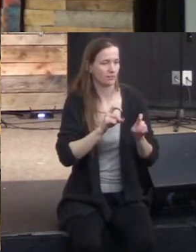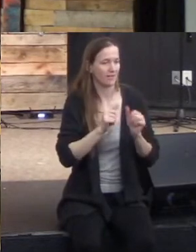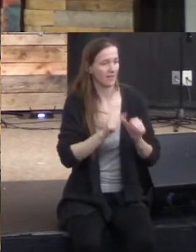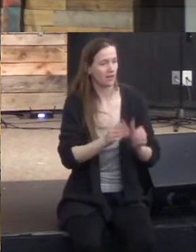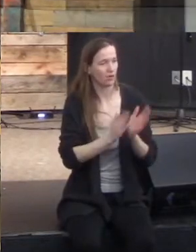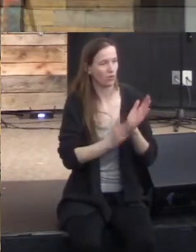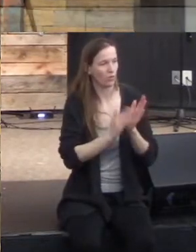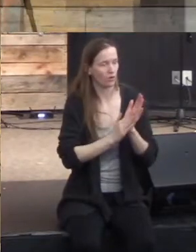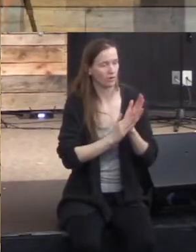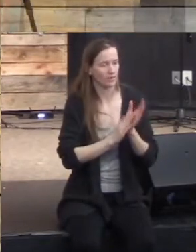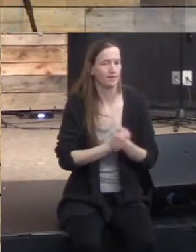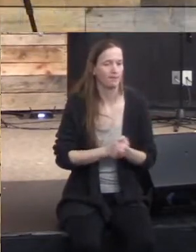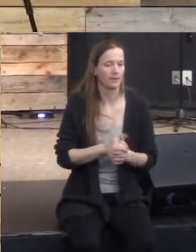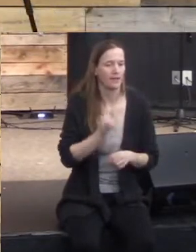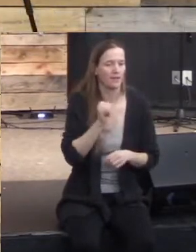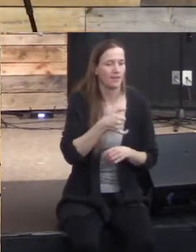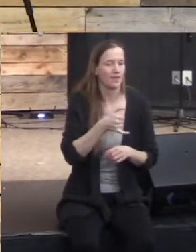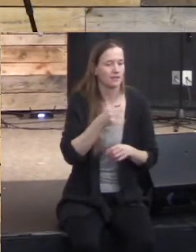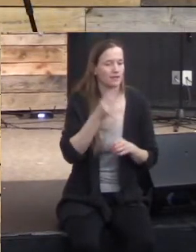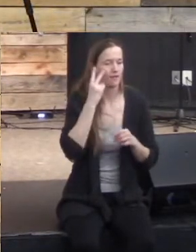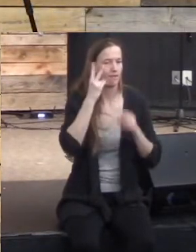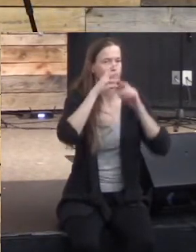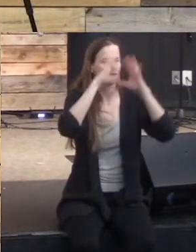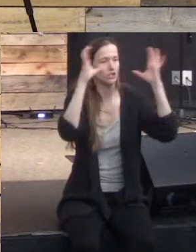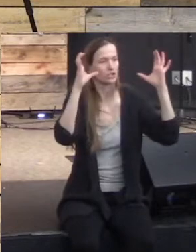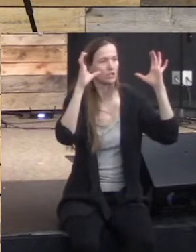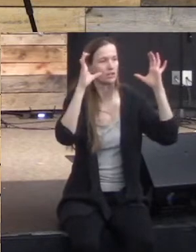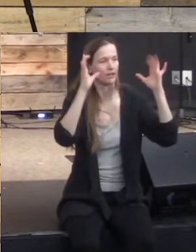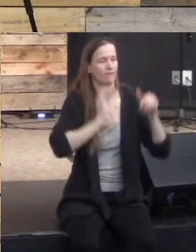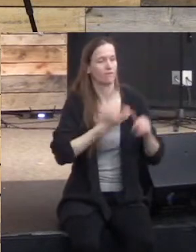That's a vision of our past.